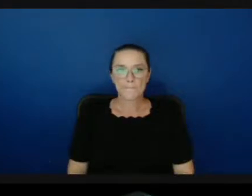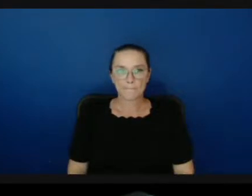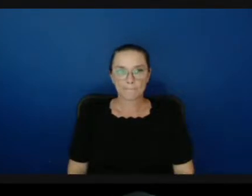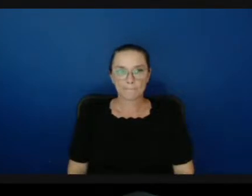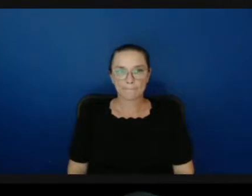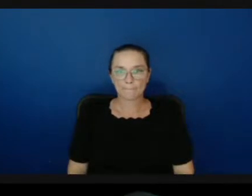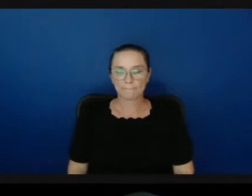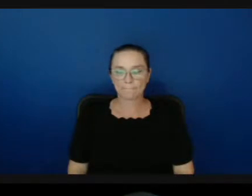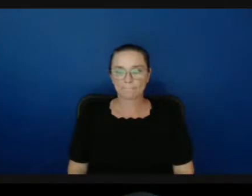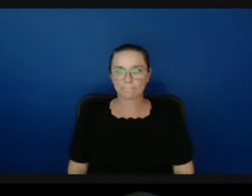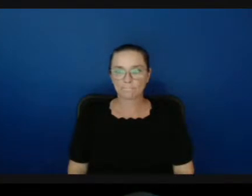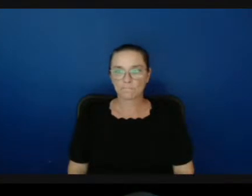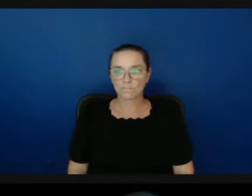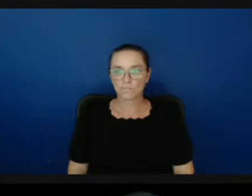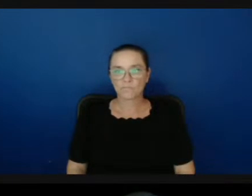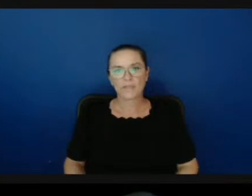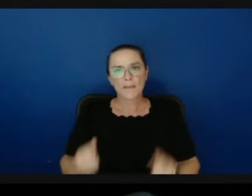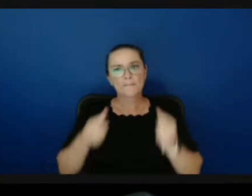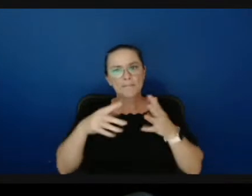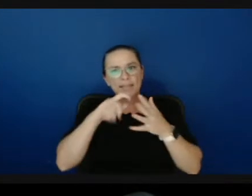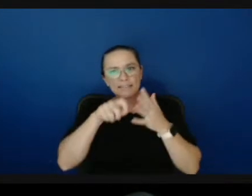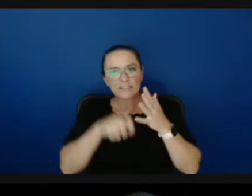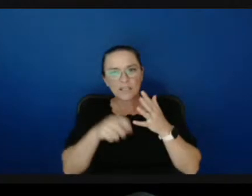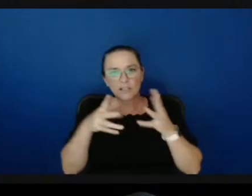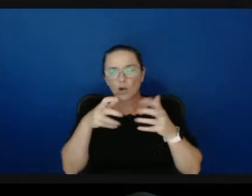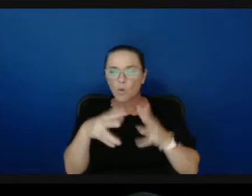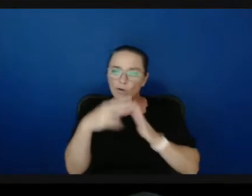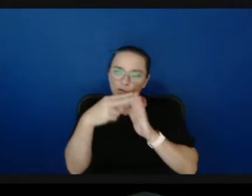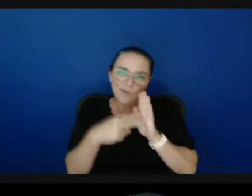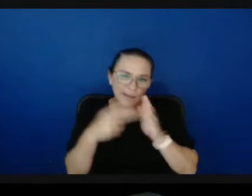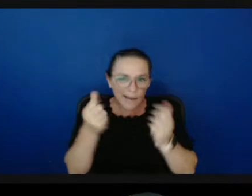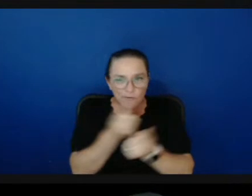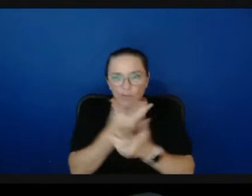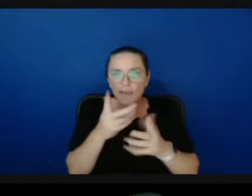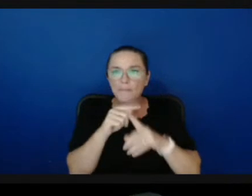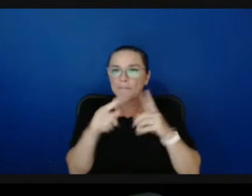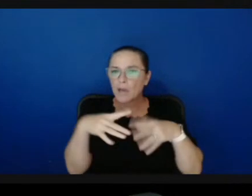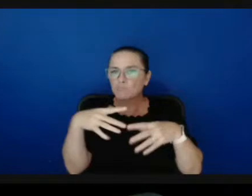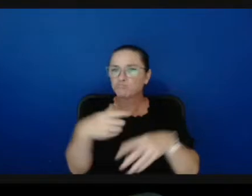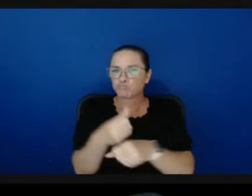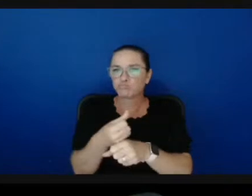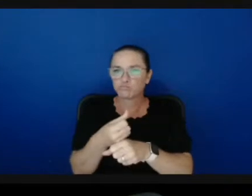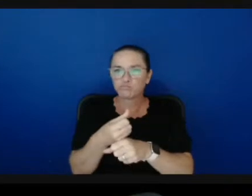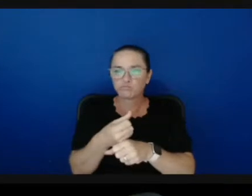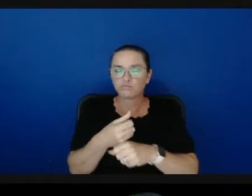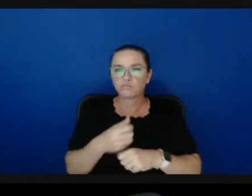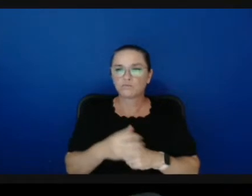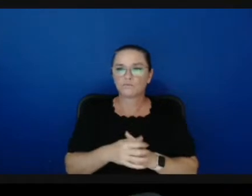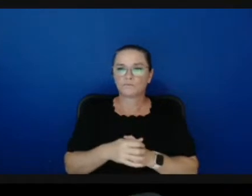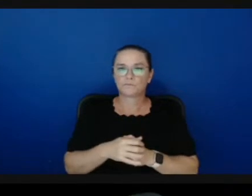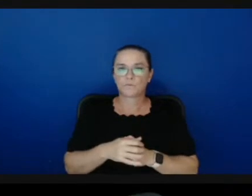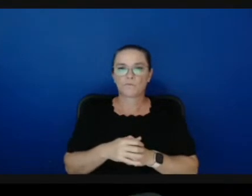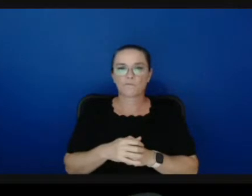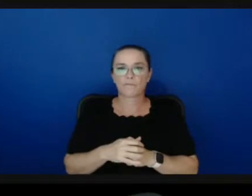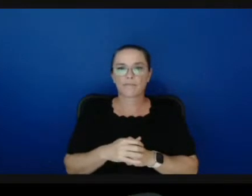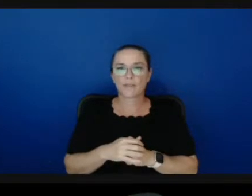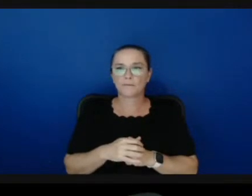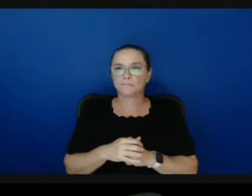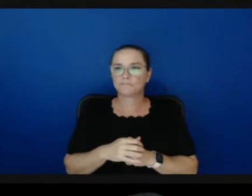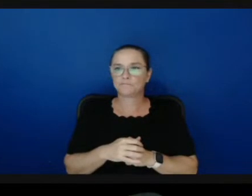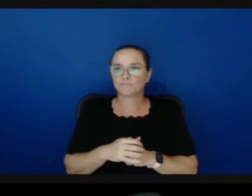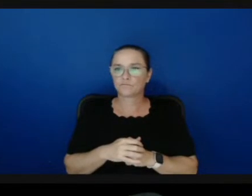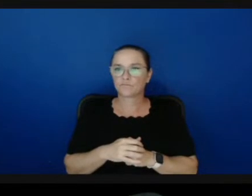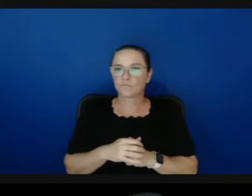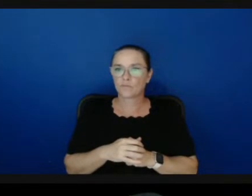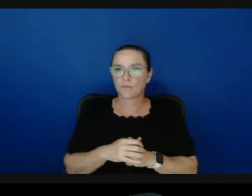There's quite a lot of details in here that I don't want to read word for word, but I'll just recap a little bit of the other stuff. They are still